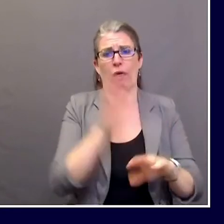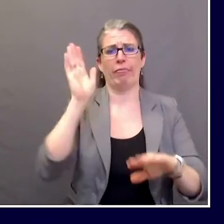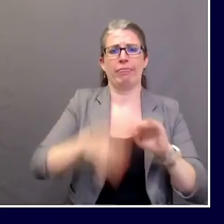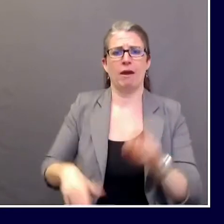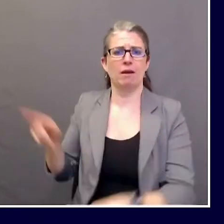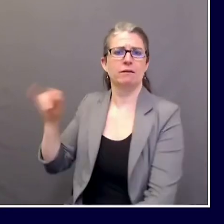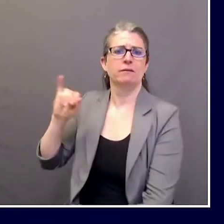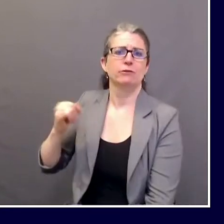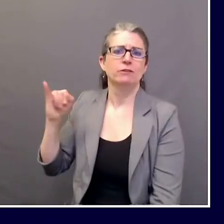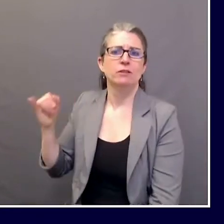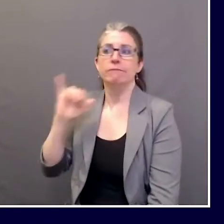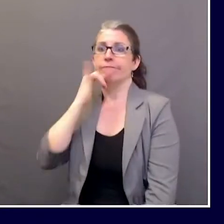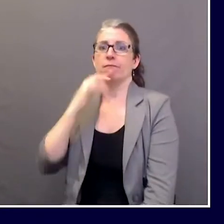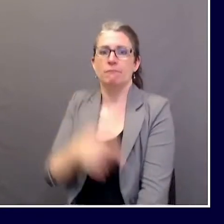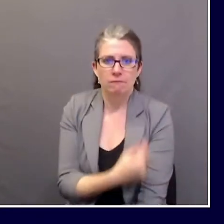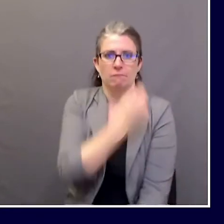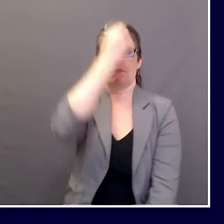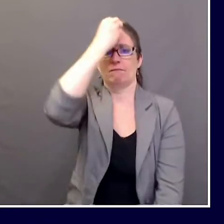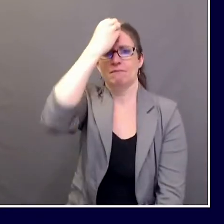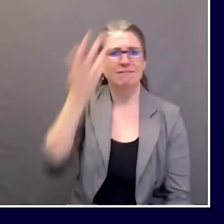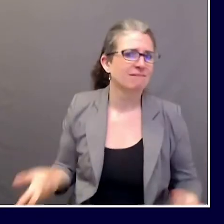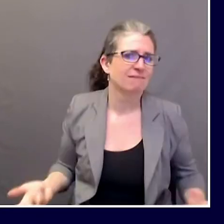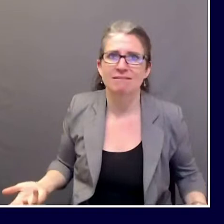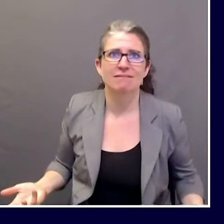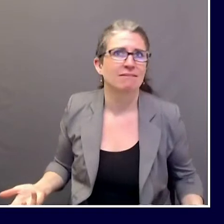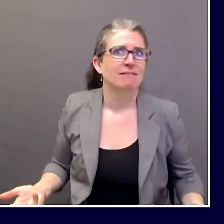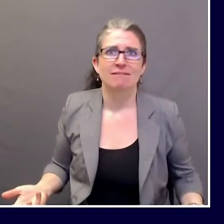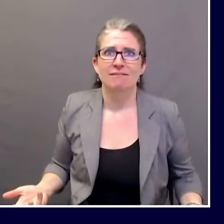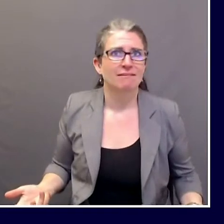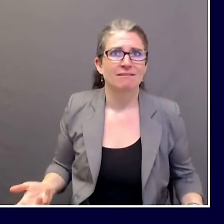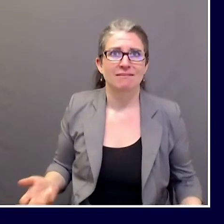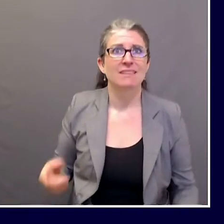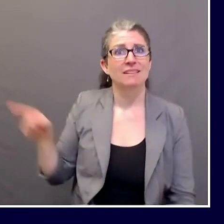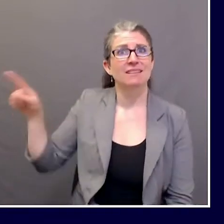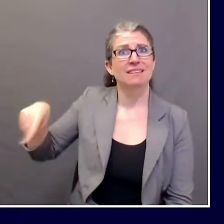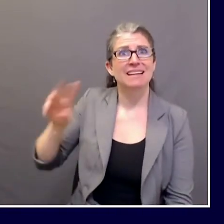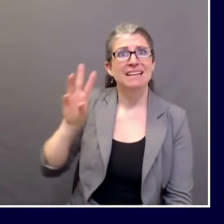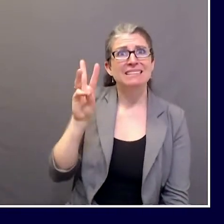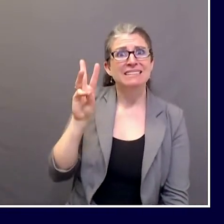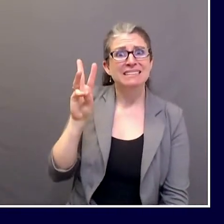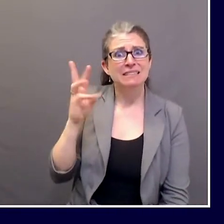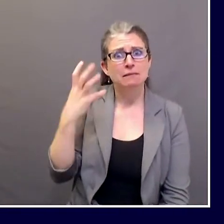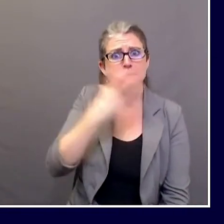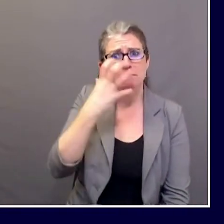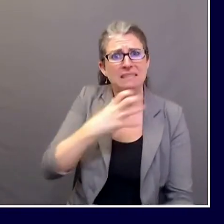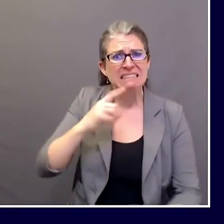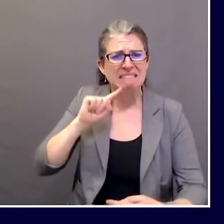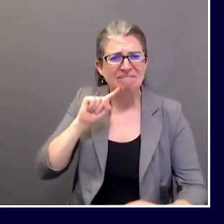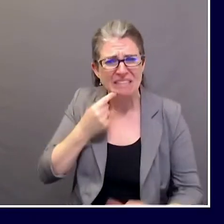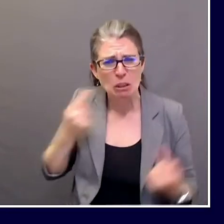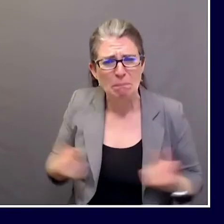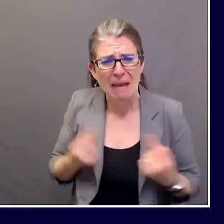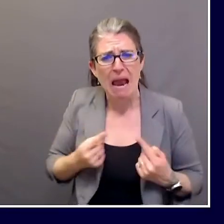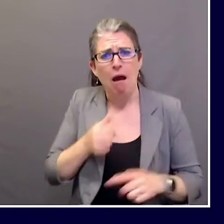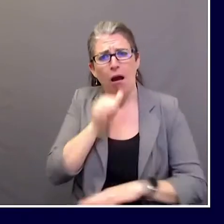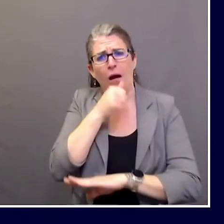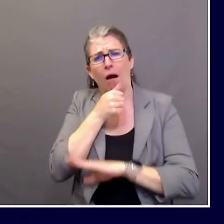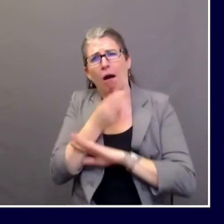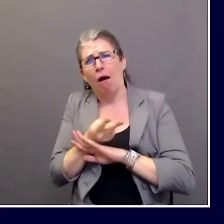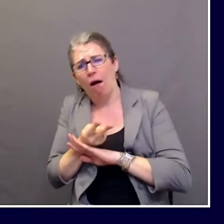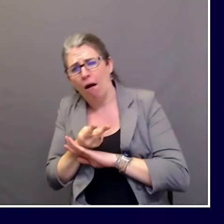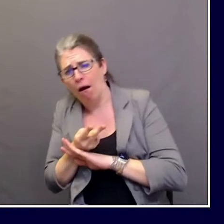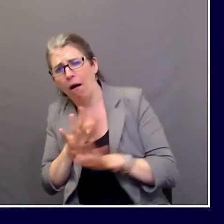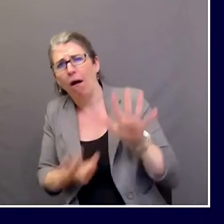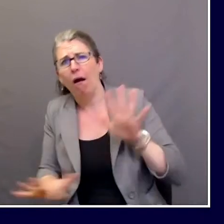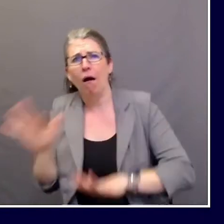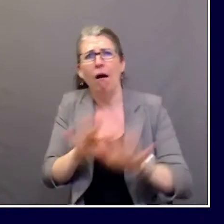detectives at the US CDC and experts at the US FDA. This is the way our system maintains safety. And this is the